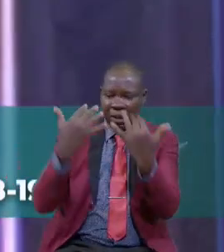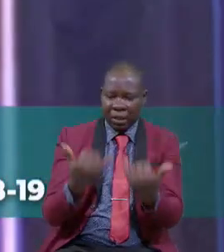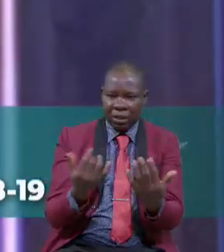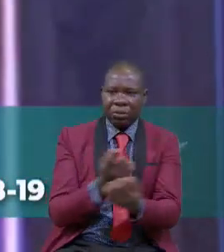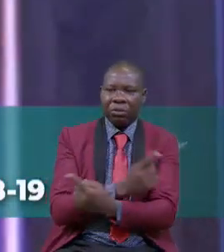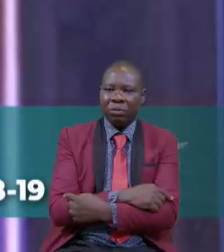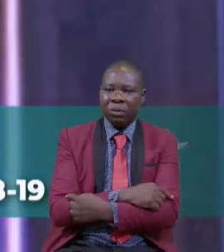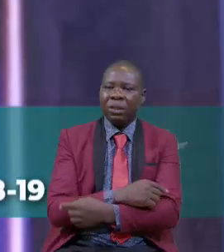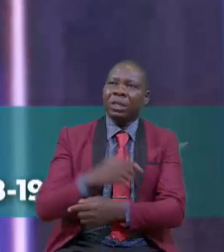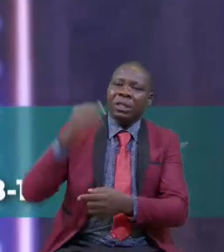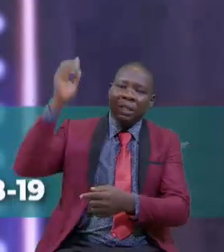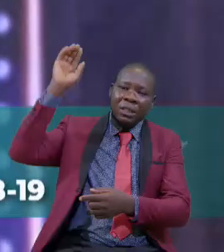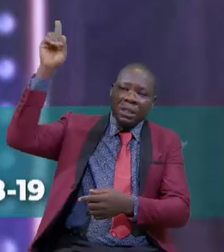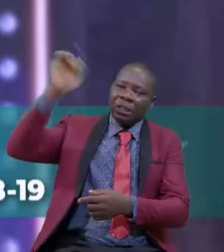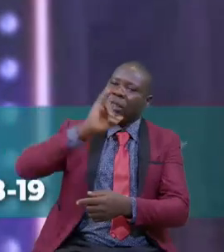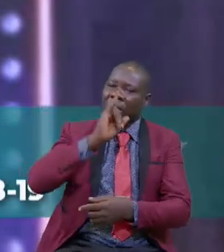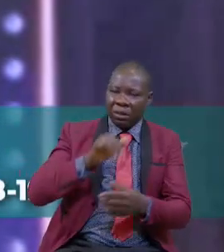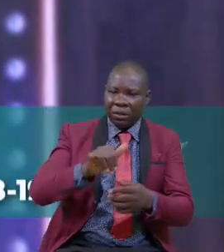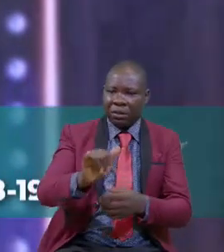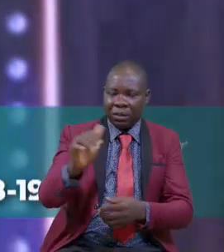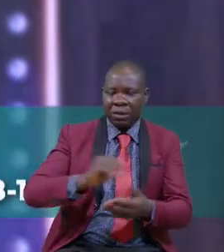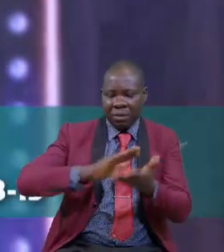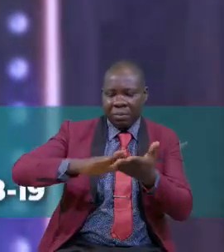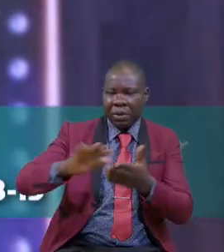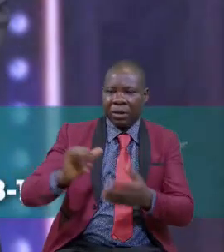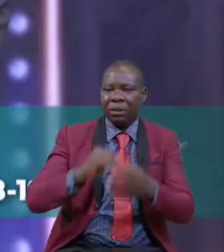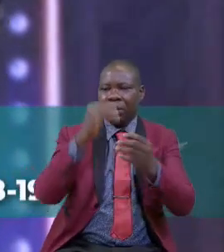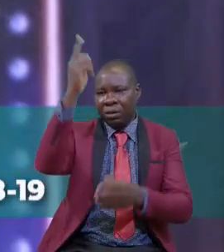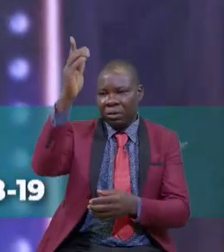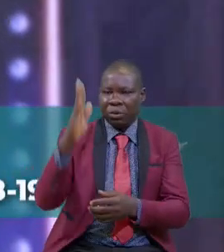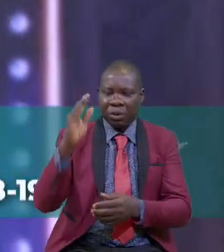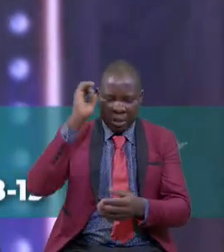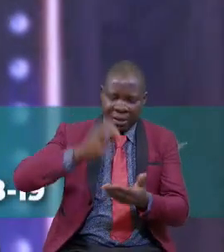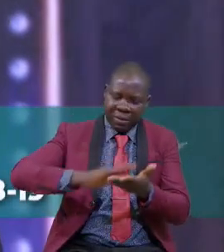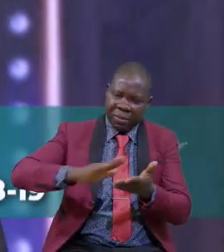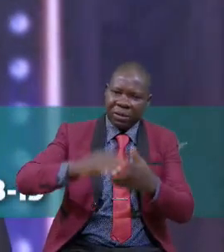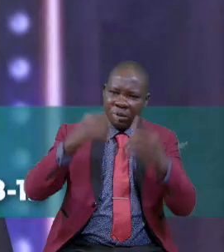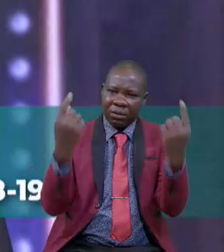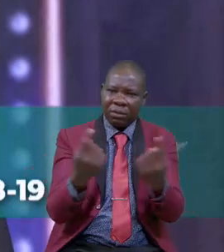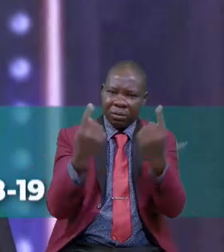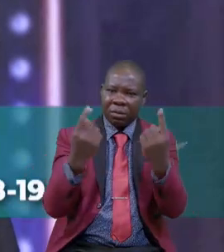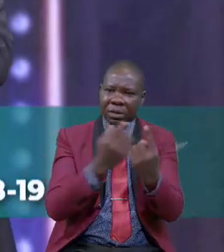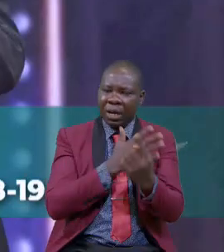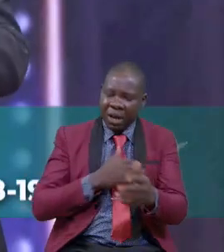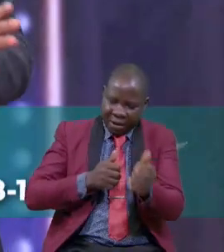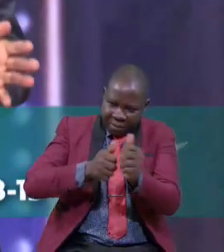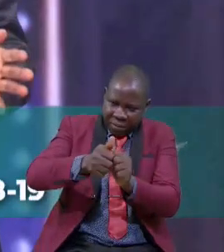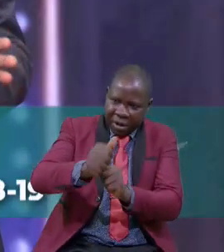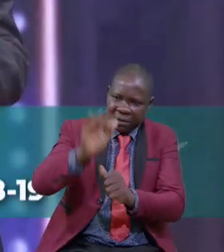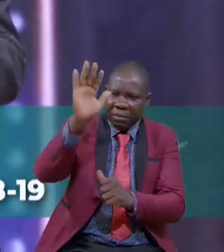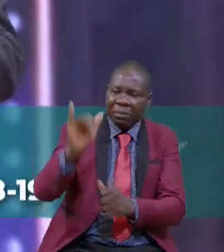by grace. He pardons iniquity and passeth by the transgression of